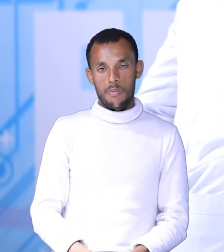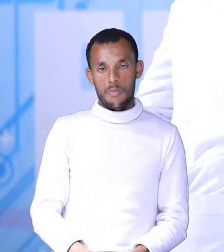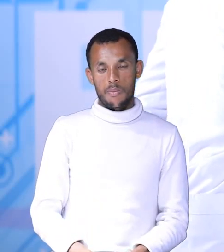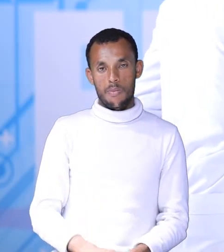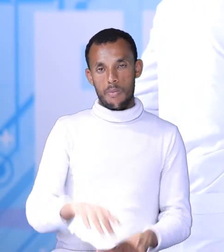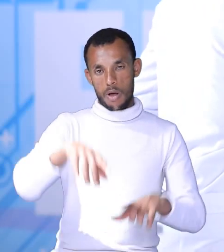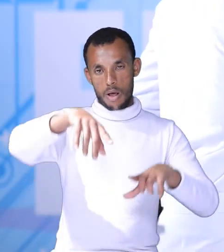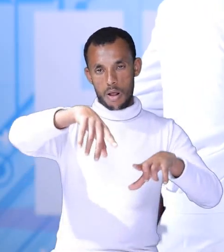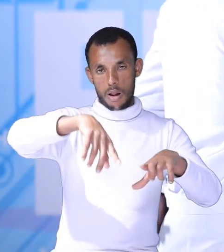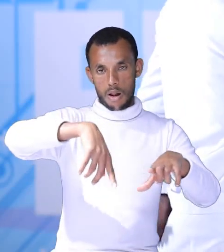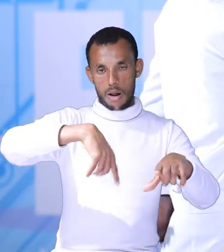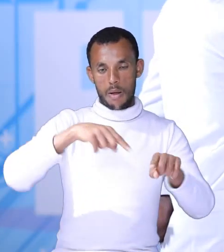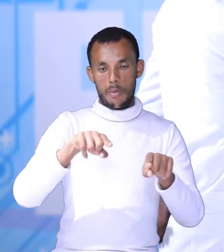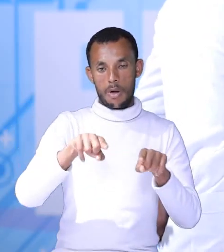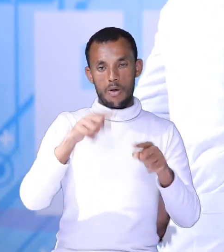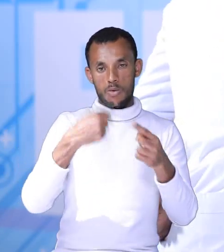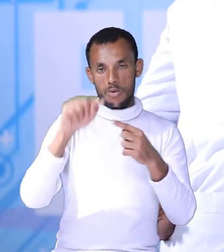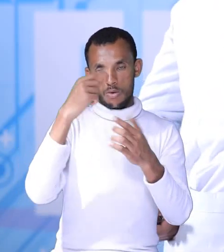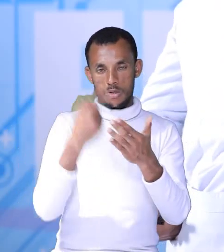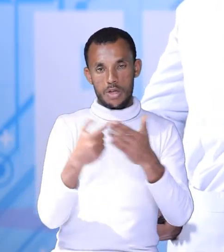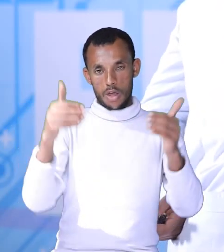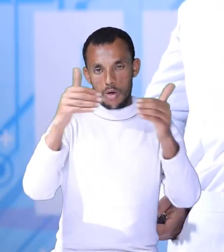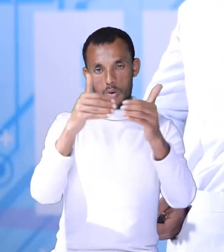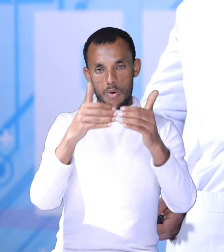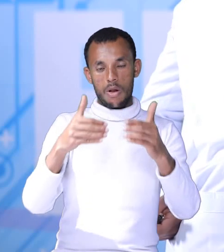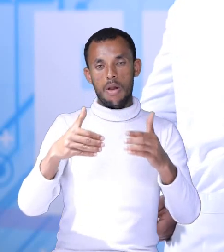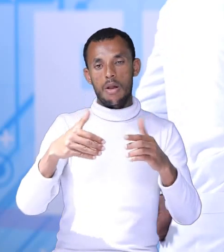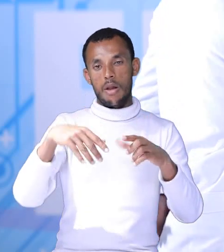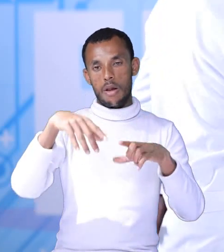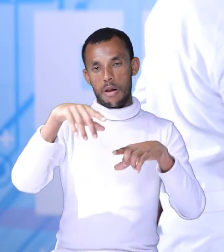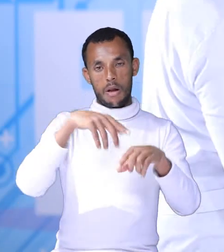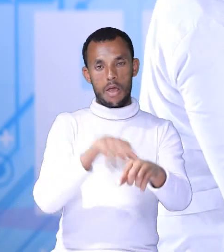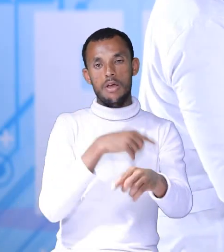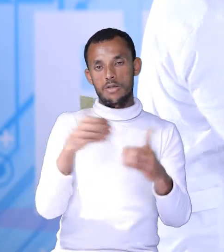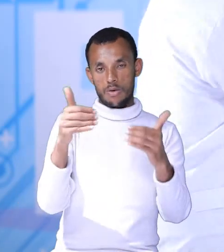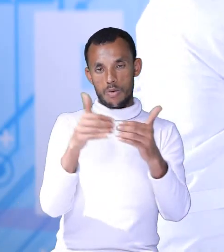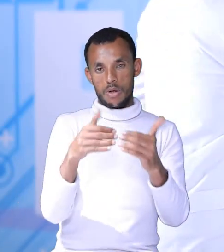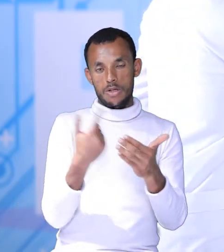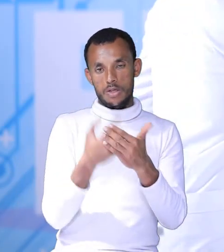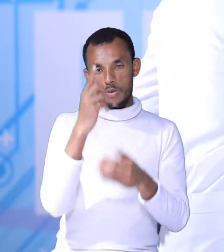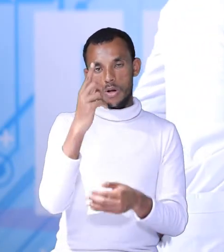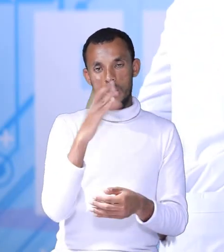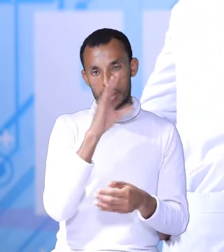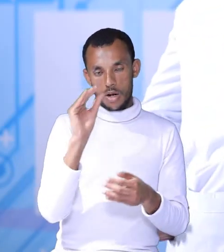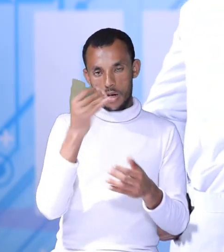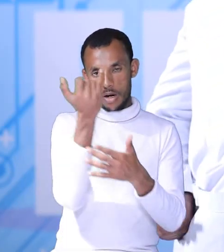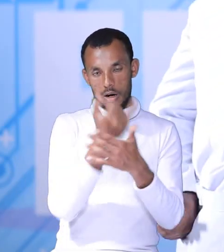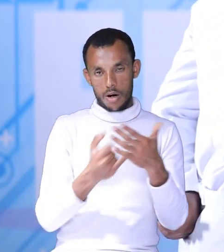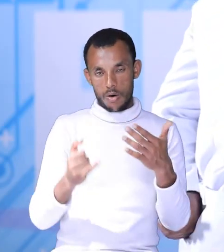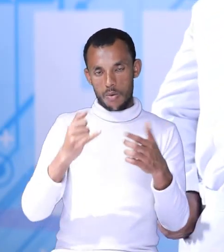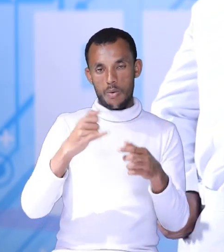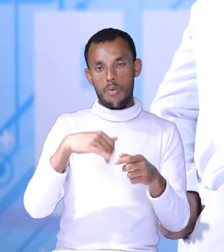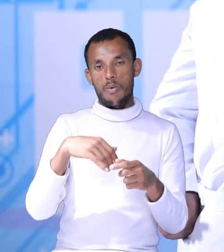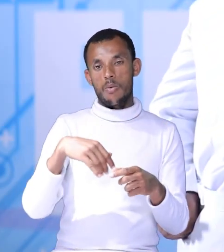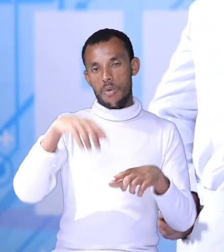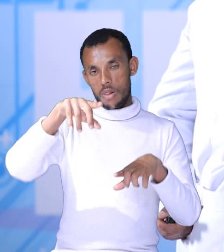a line parallel to this one, which is equal in length to this one. So draw horizontal line here.